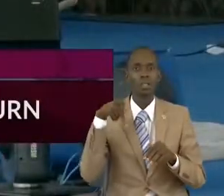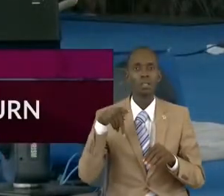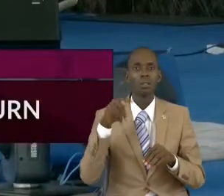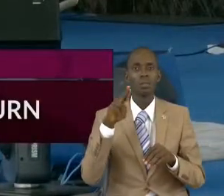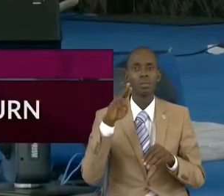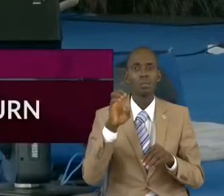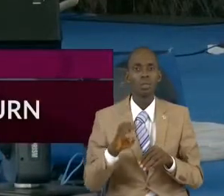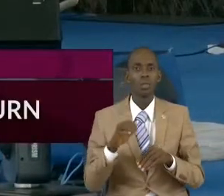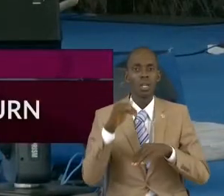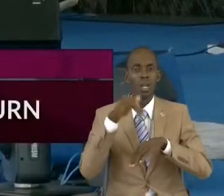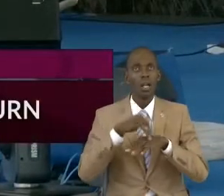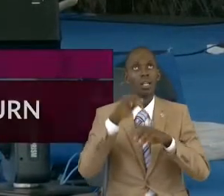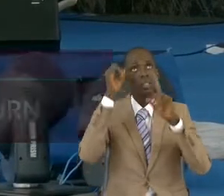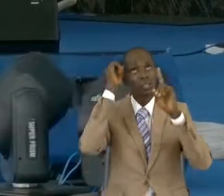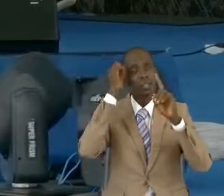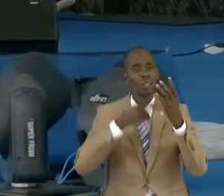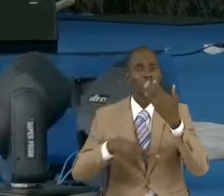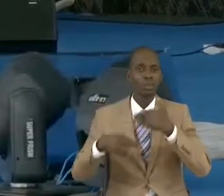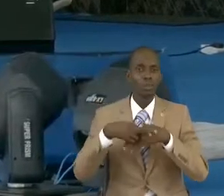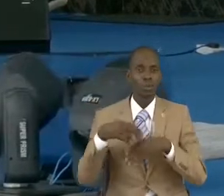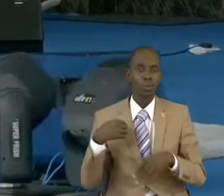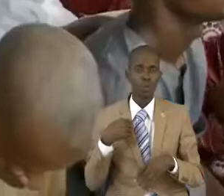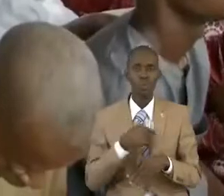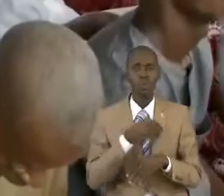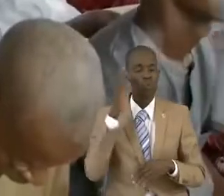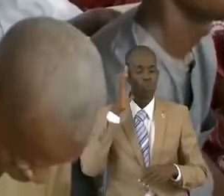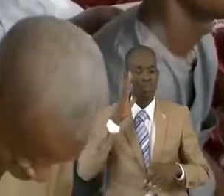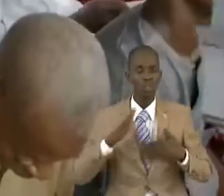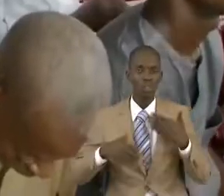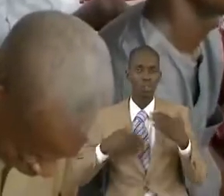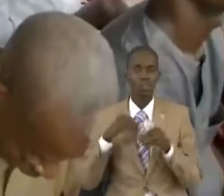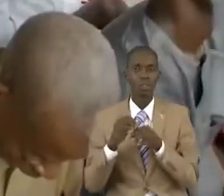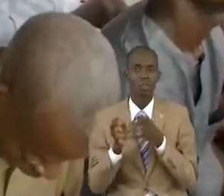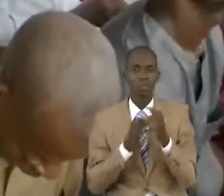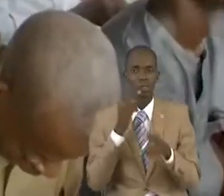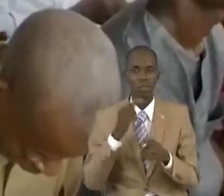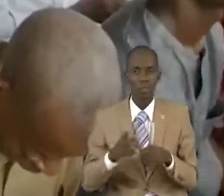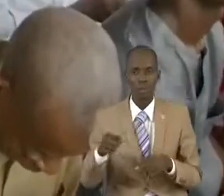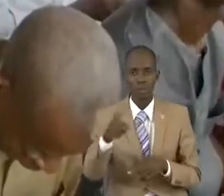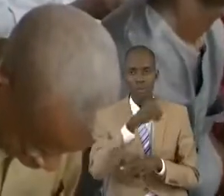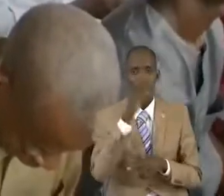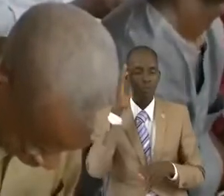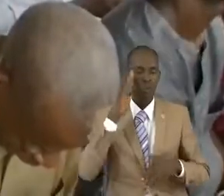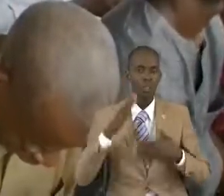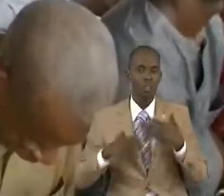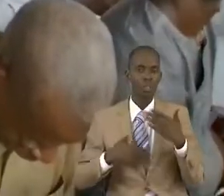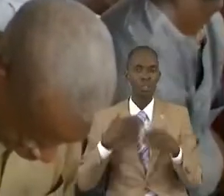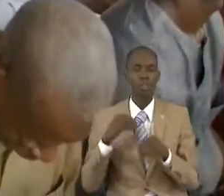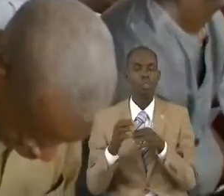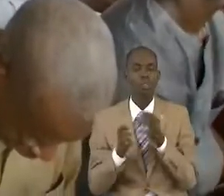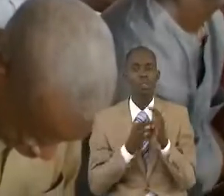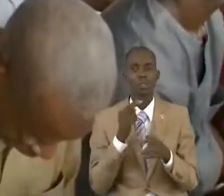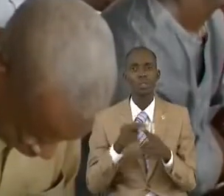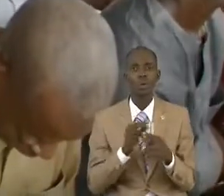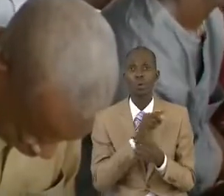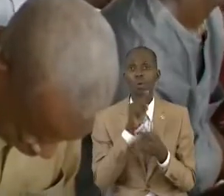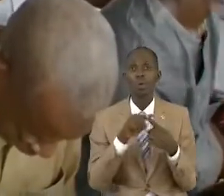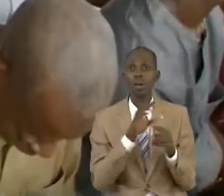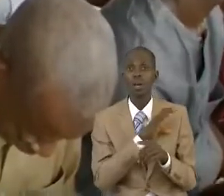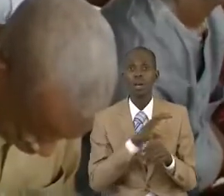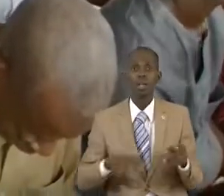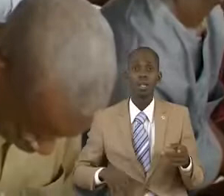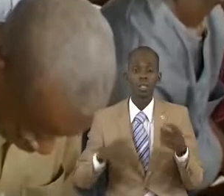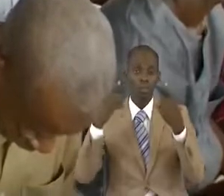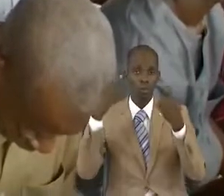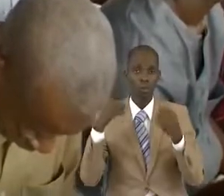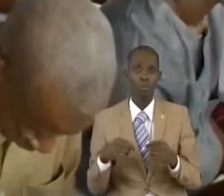we'll rejoice. You will rejoice. You know, when Christ comes, there